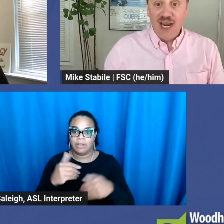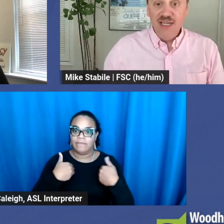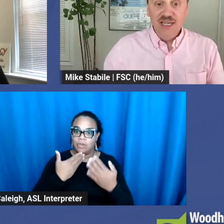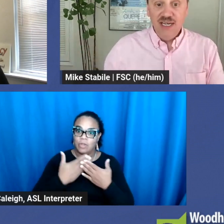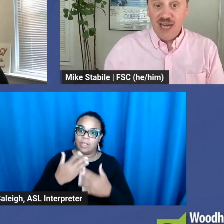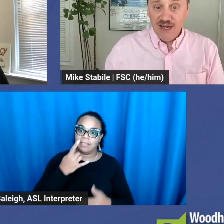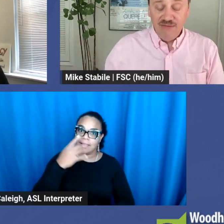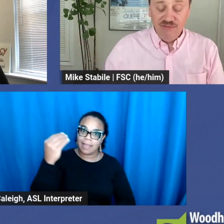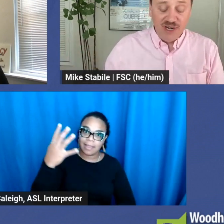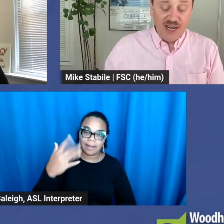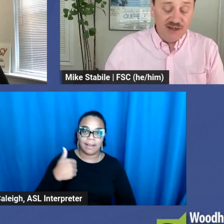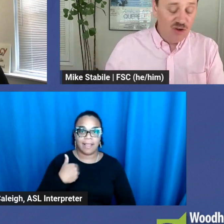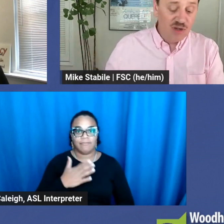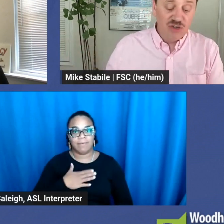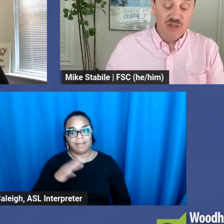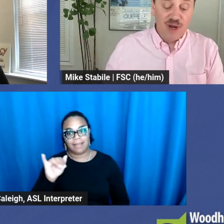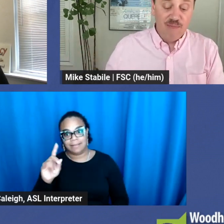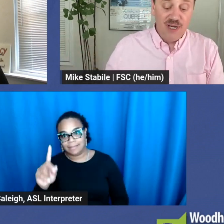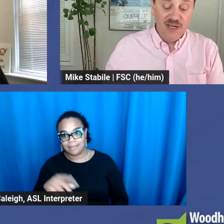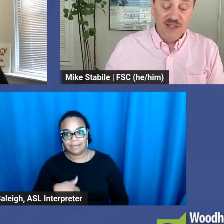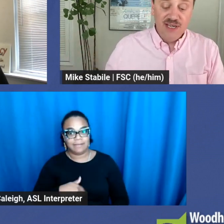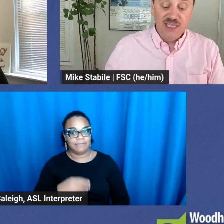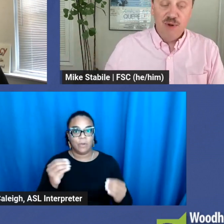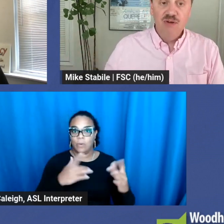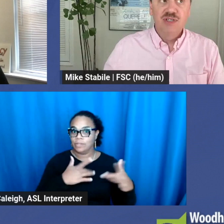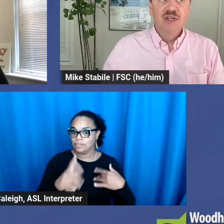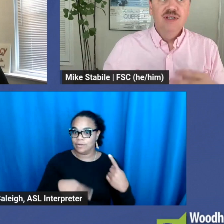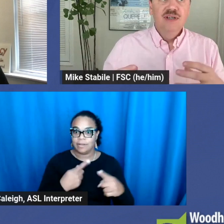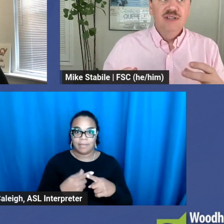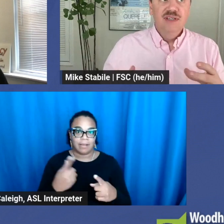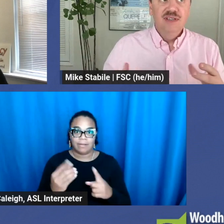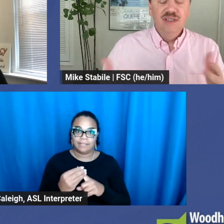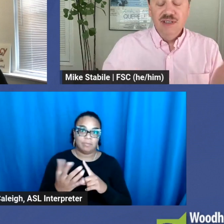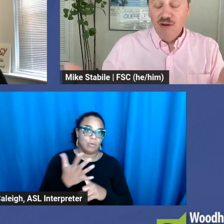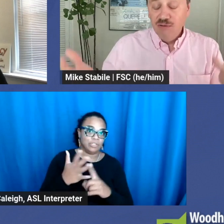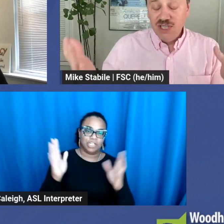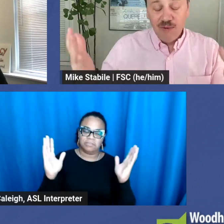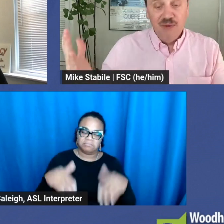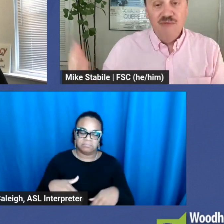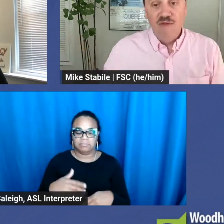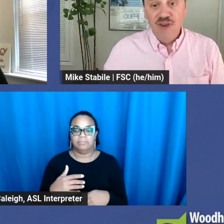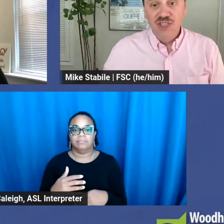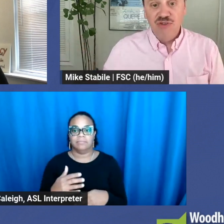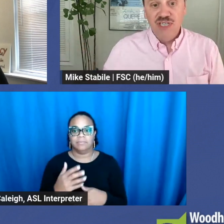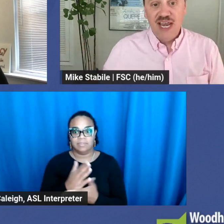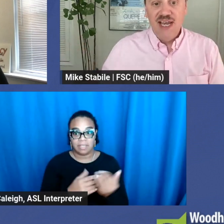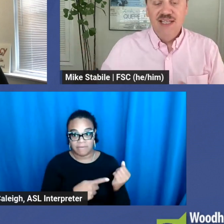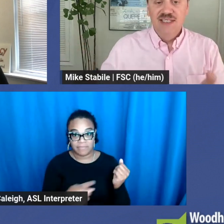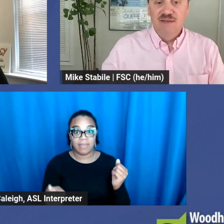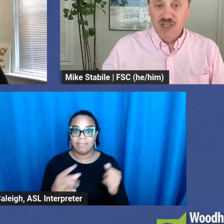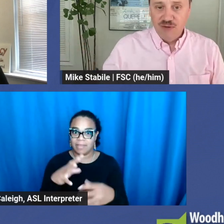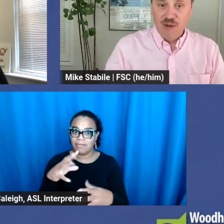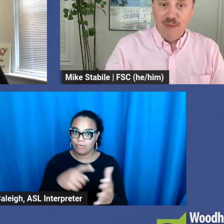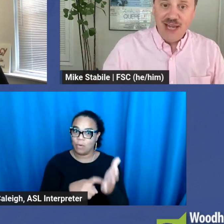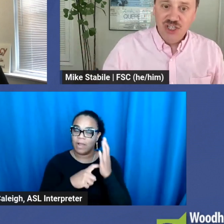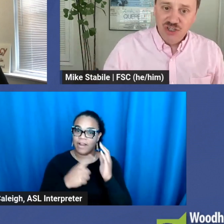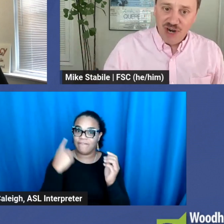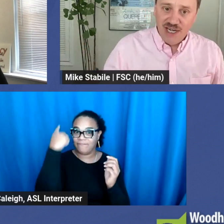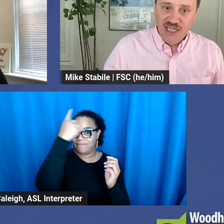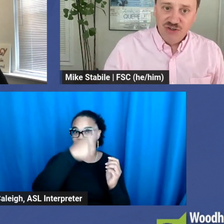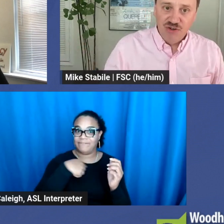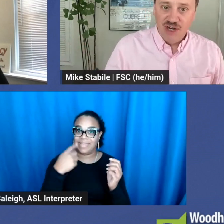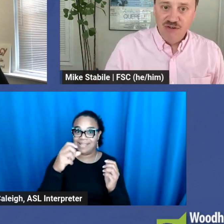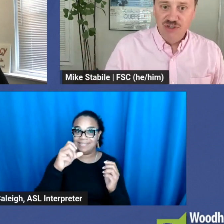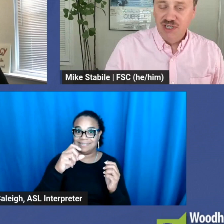have my ID. Again, no concerns about being exposed. Some of them involve facial scans because they want to match it to